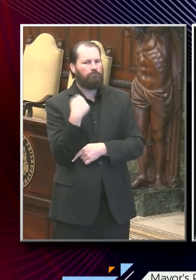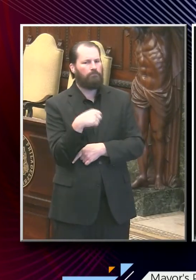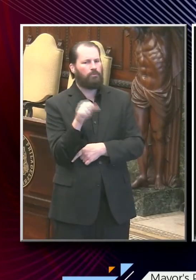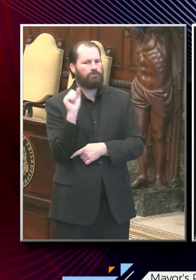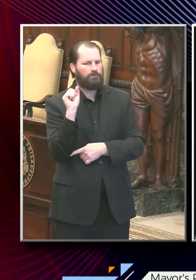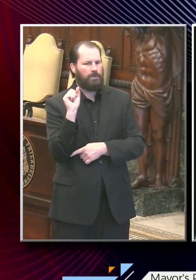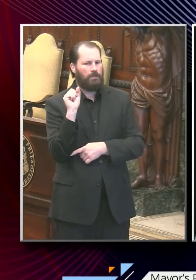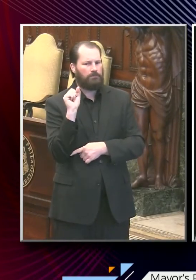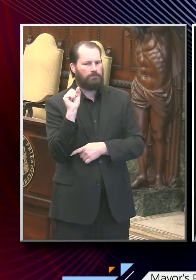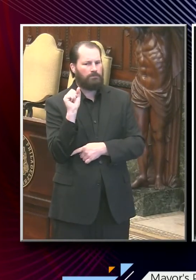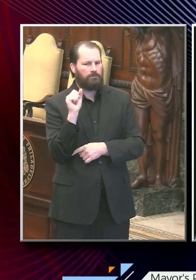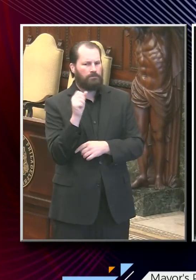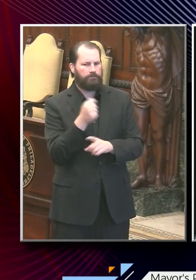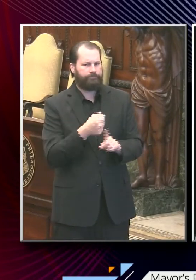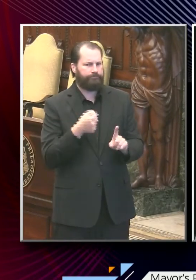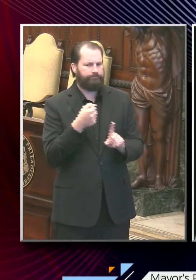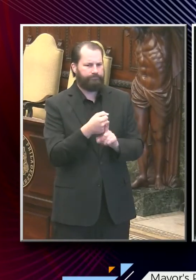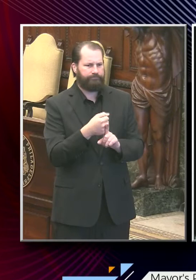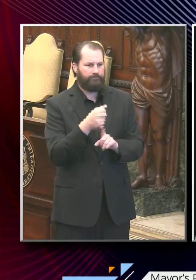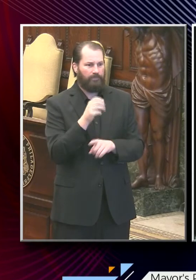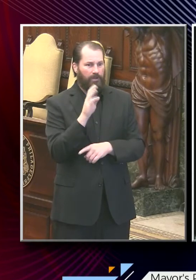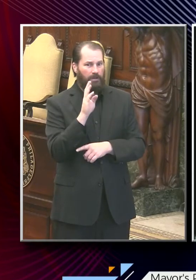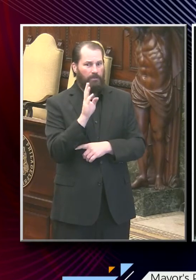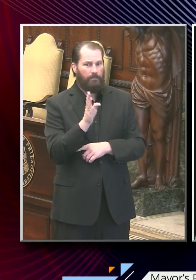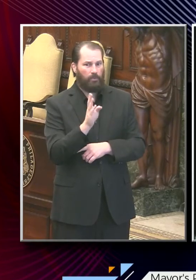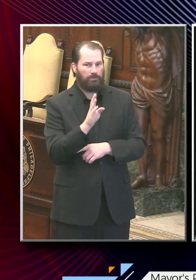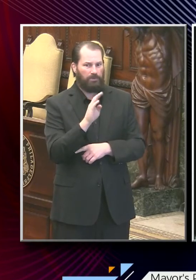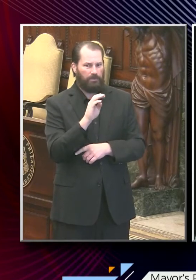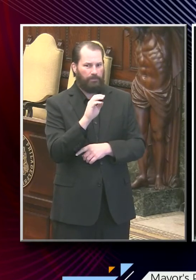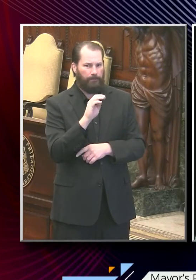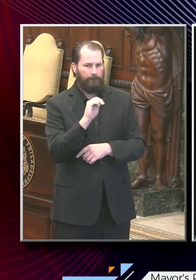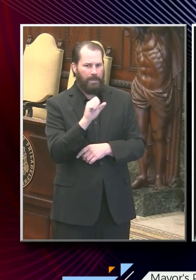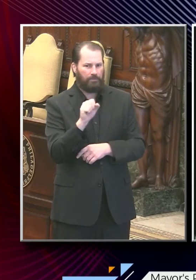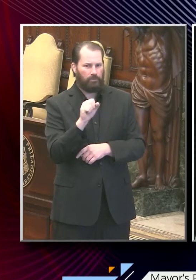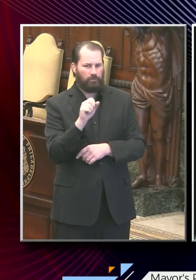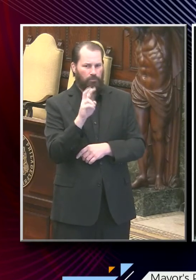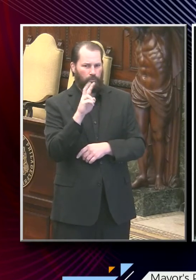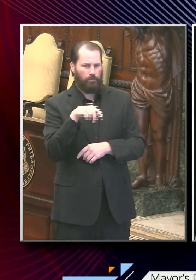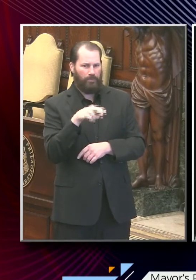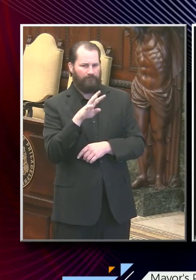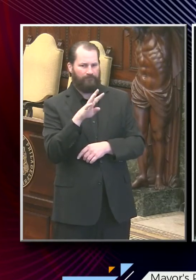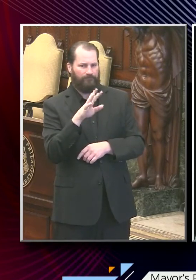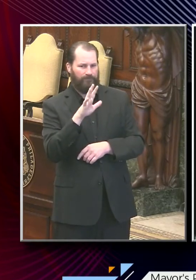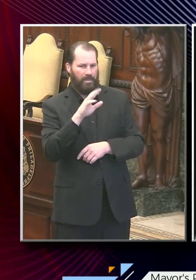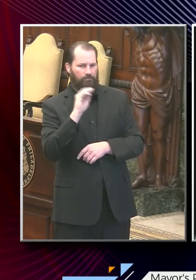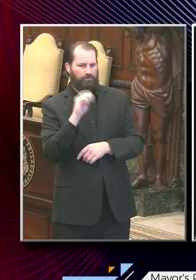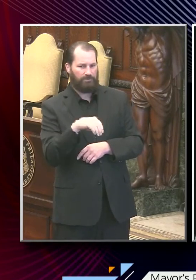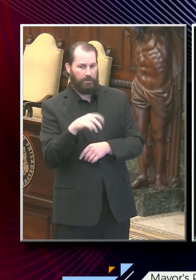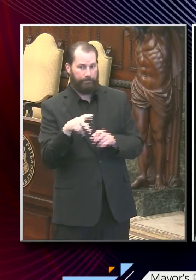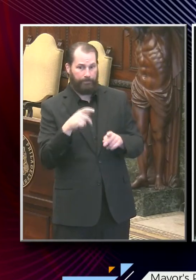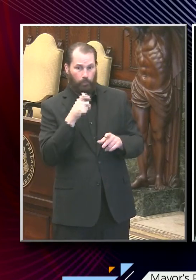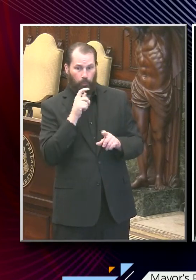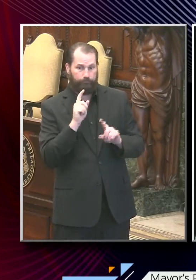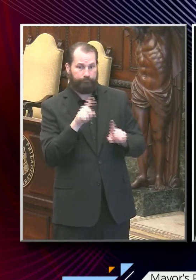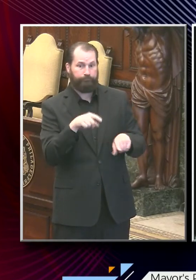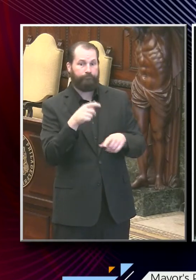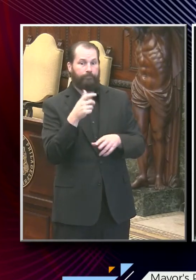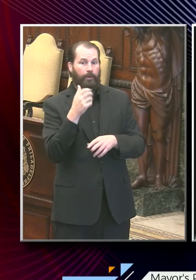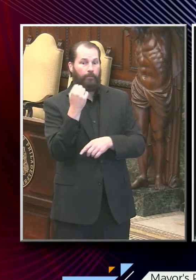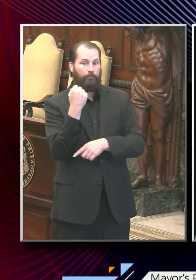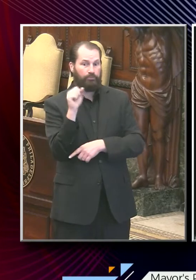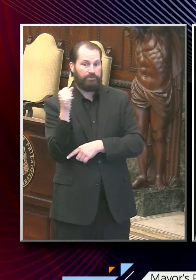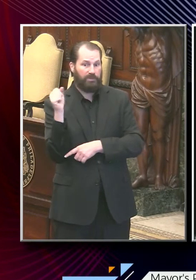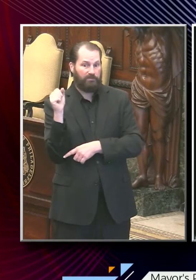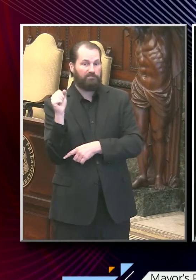out and said, about 2.5% of people who attended protests and got tested positive.